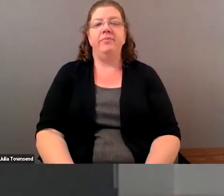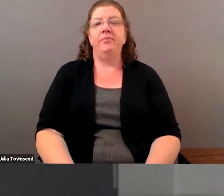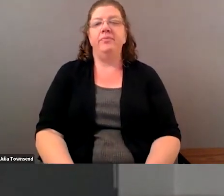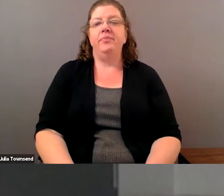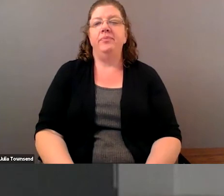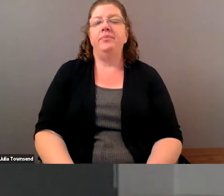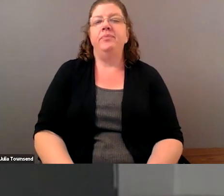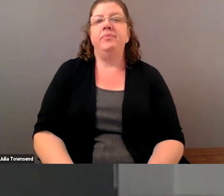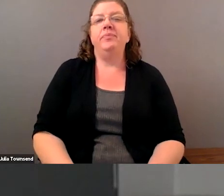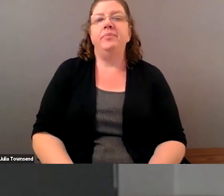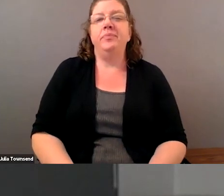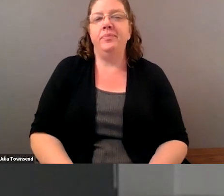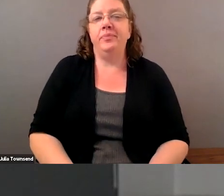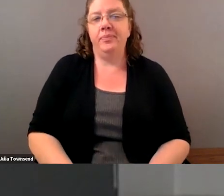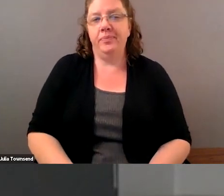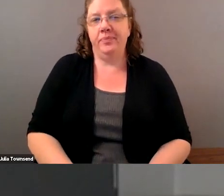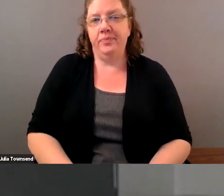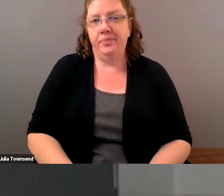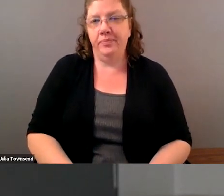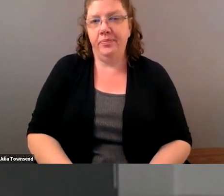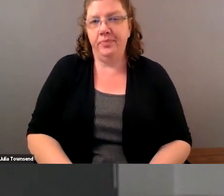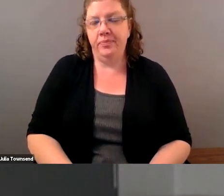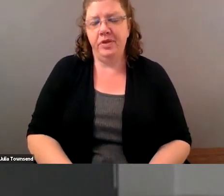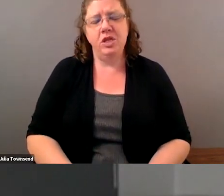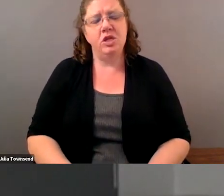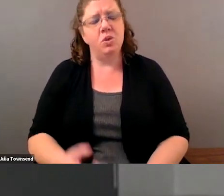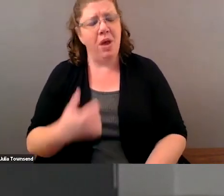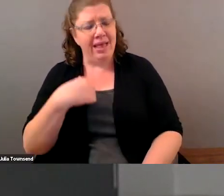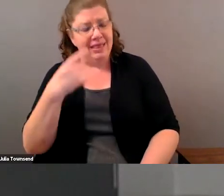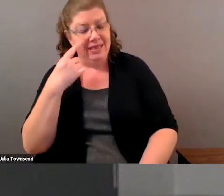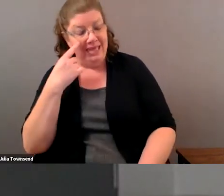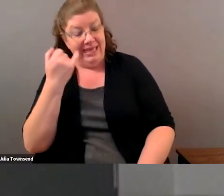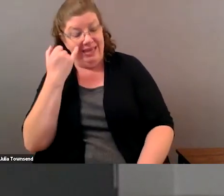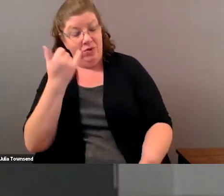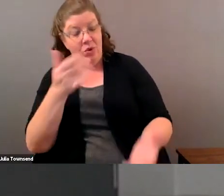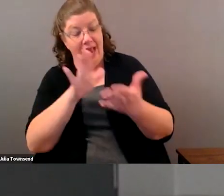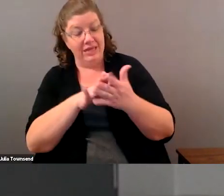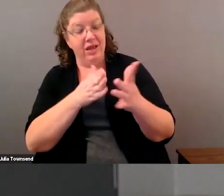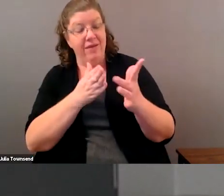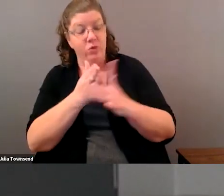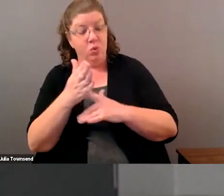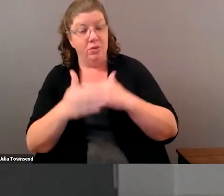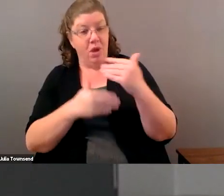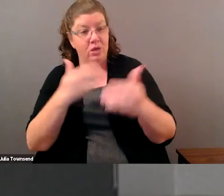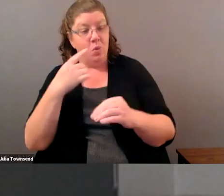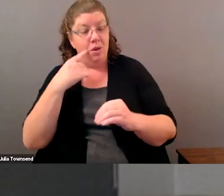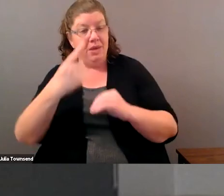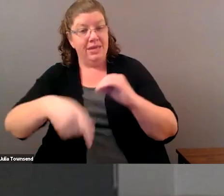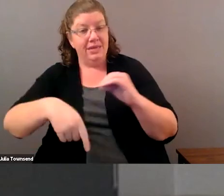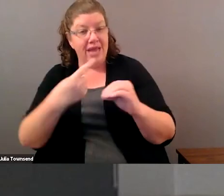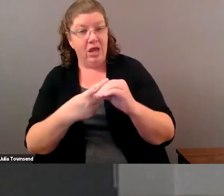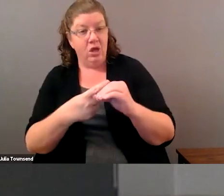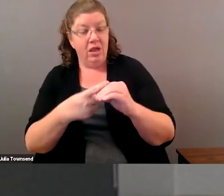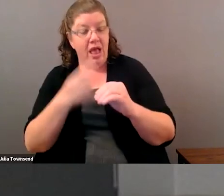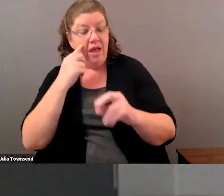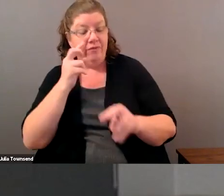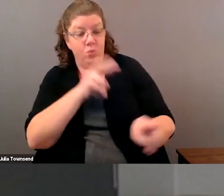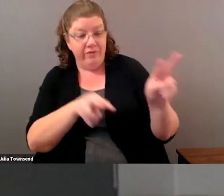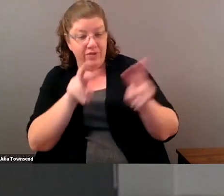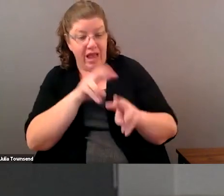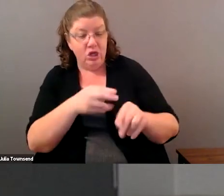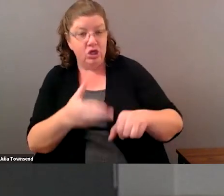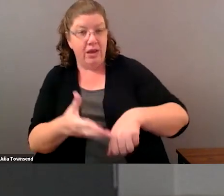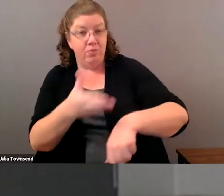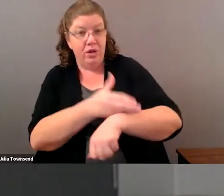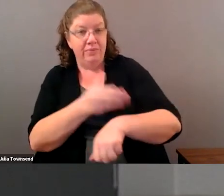have. I believe you're asking if through this process we'll be doing a cycle of reflection and improvement and seeing if